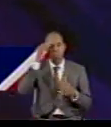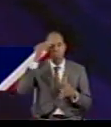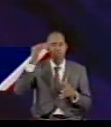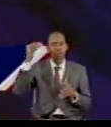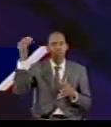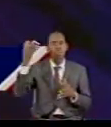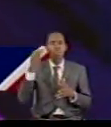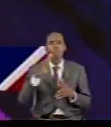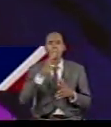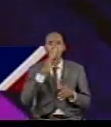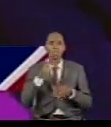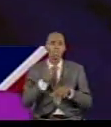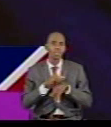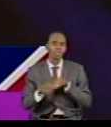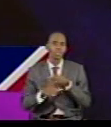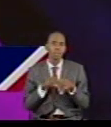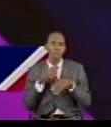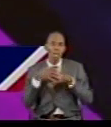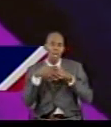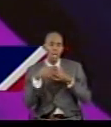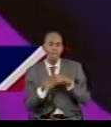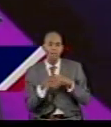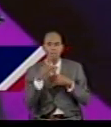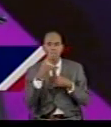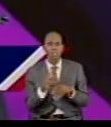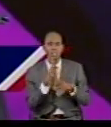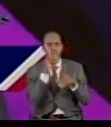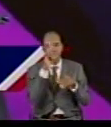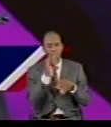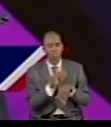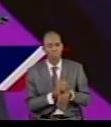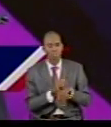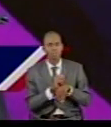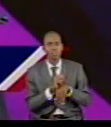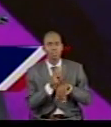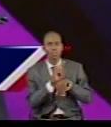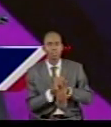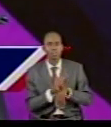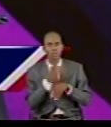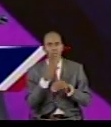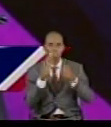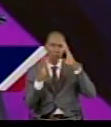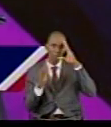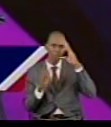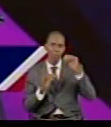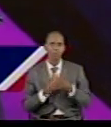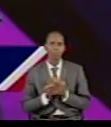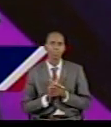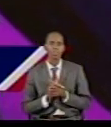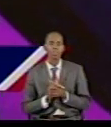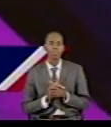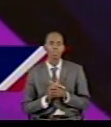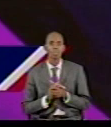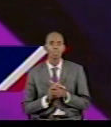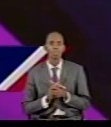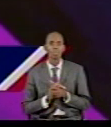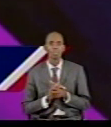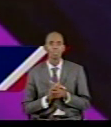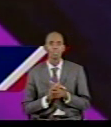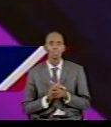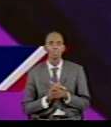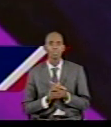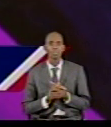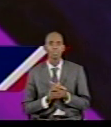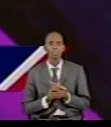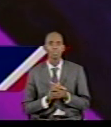deceit after the tradition of men, after the rudiments of the